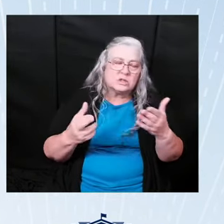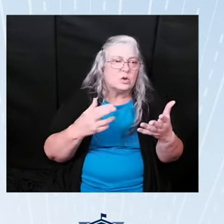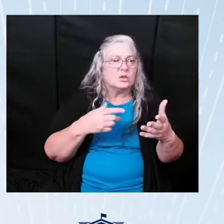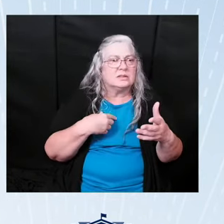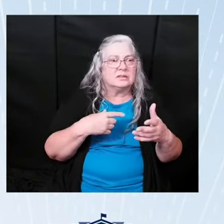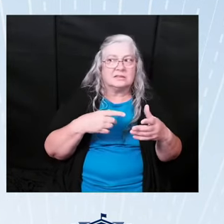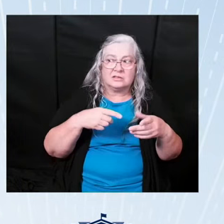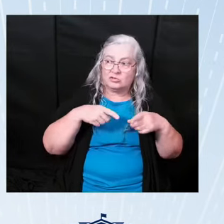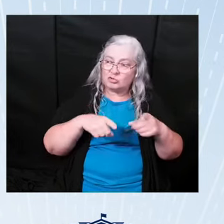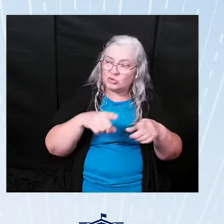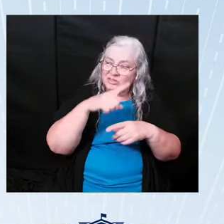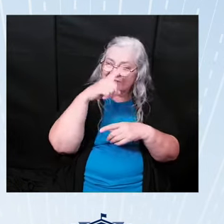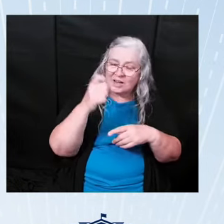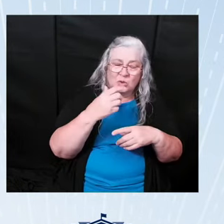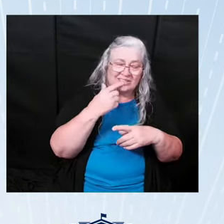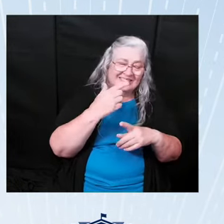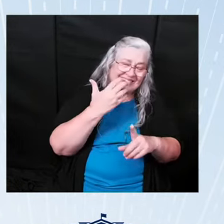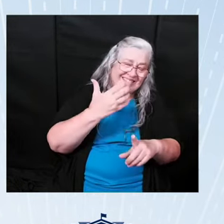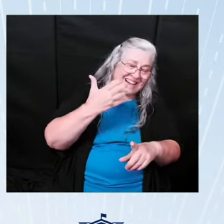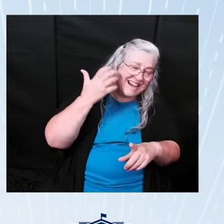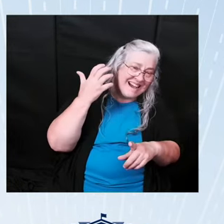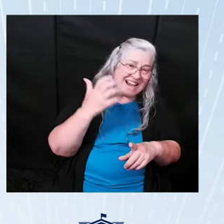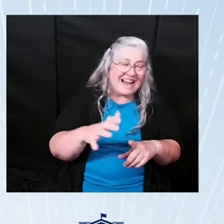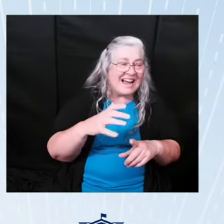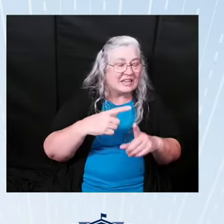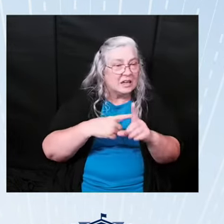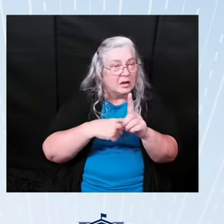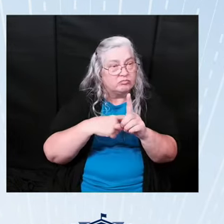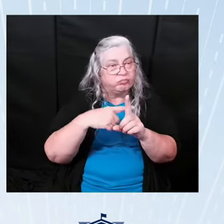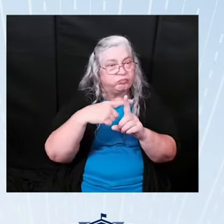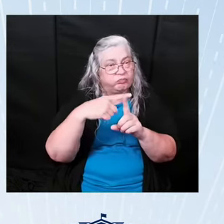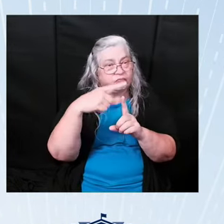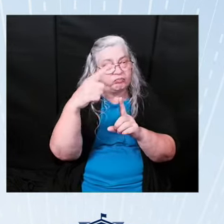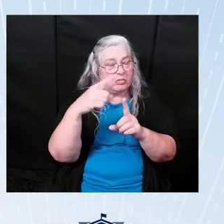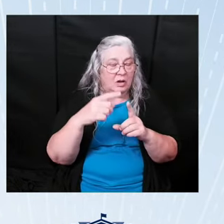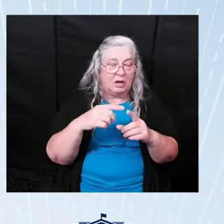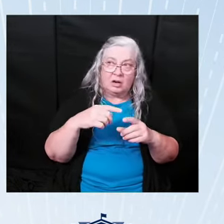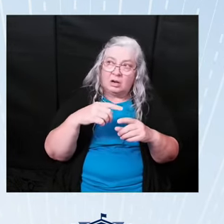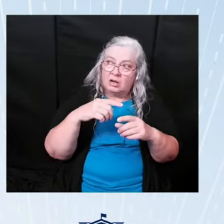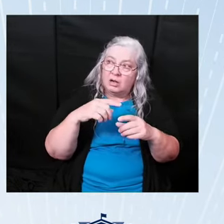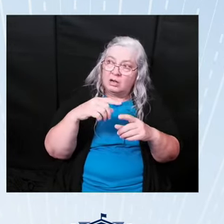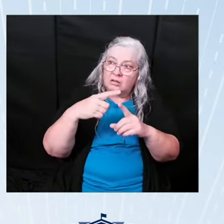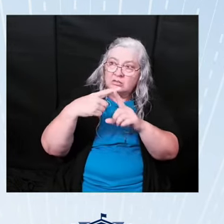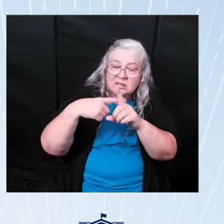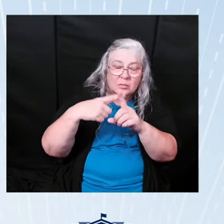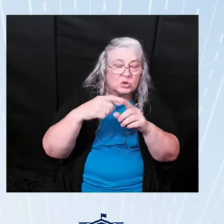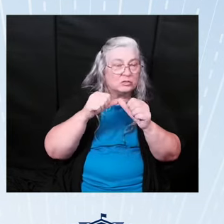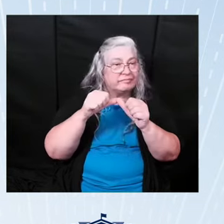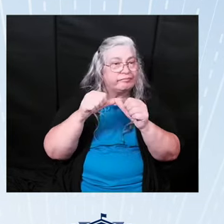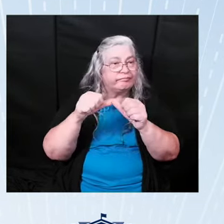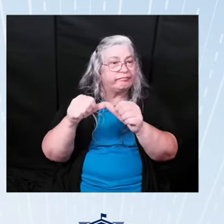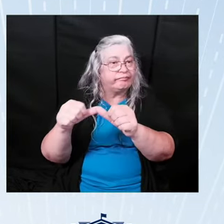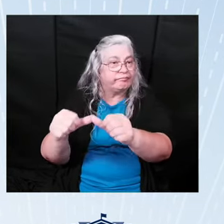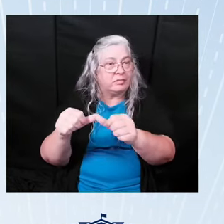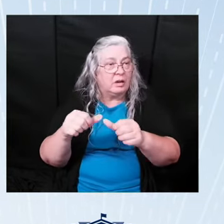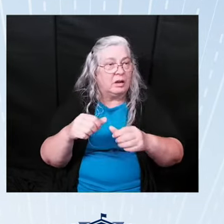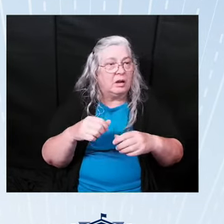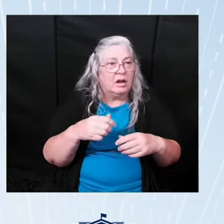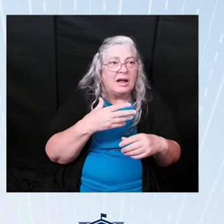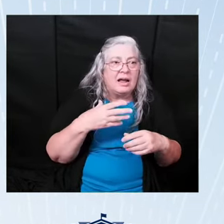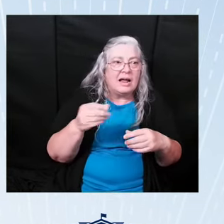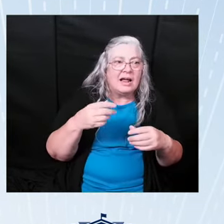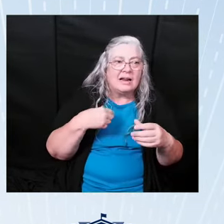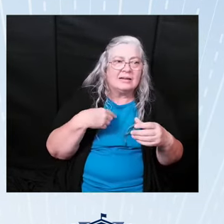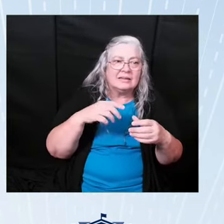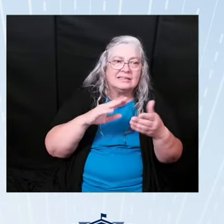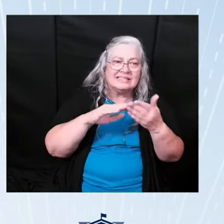the Bipartisan Infrastructure Law and Inflation Reduction Act money can be used for these priorities. Keeping residents safe